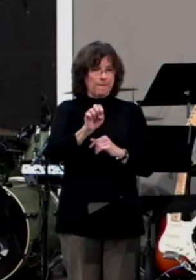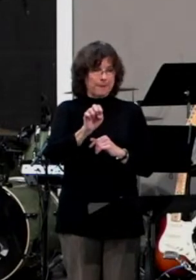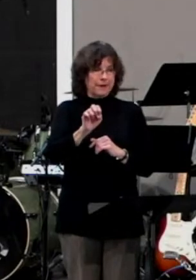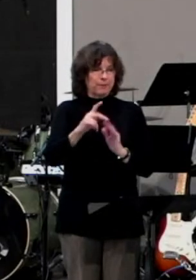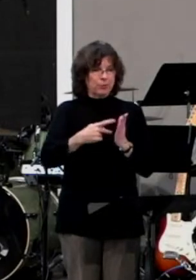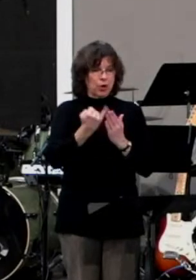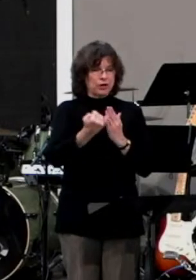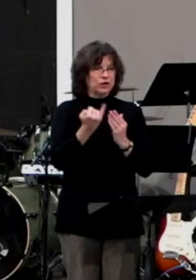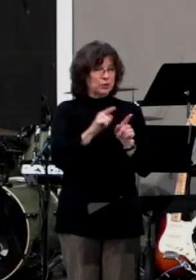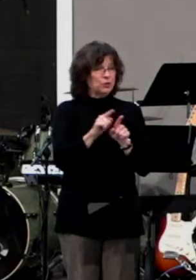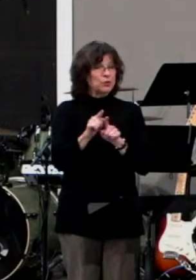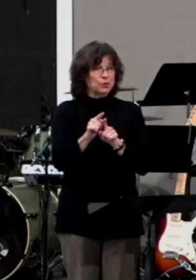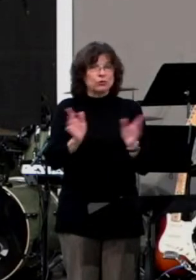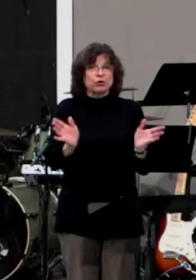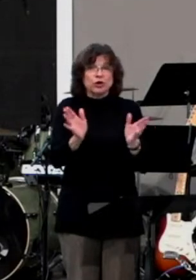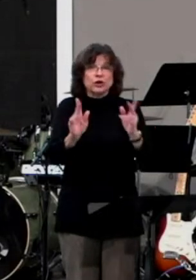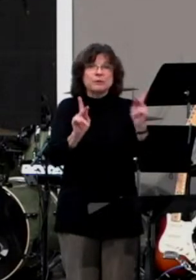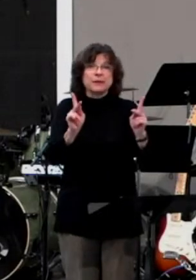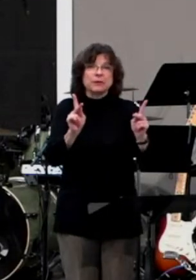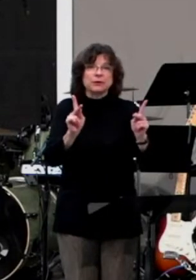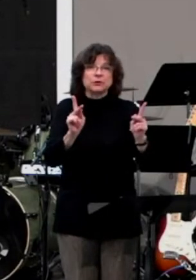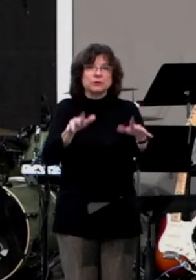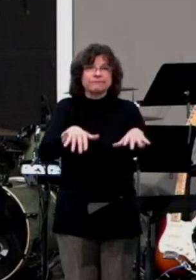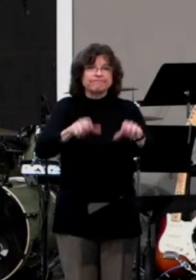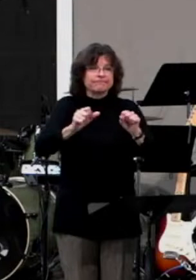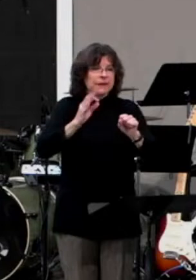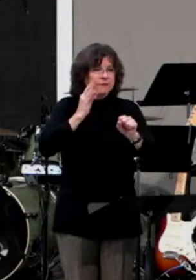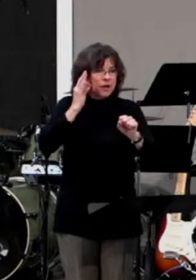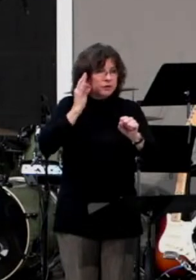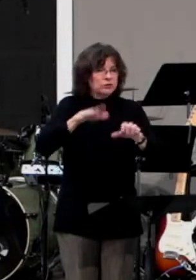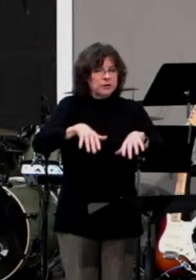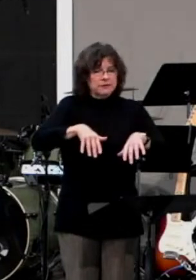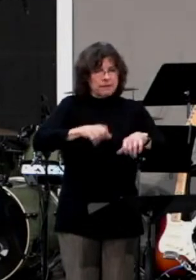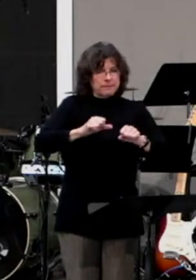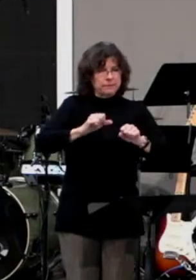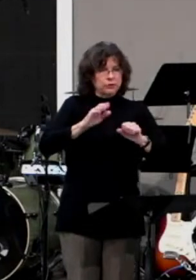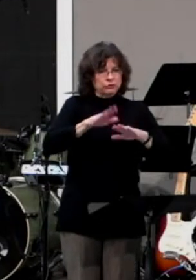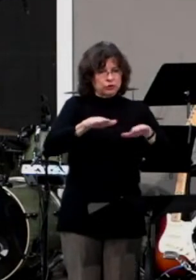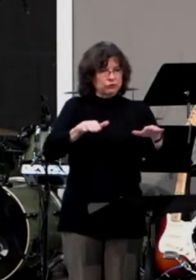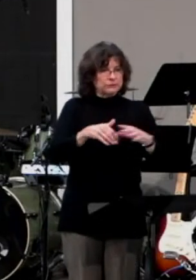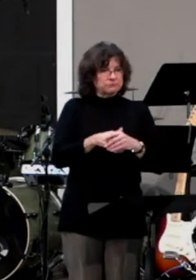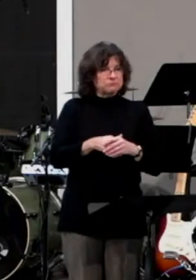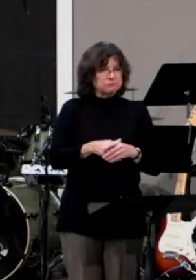care. Without adoption, AJ would have become a statistic.